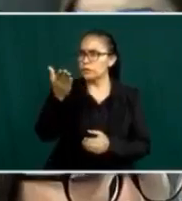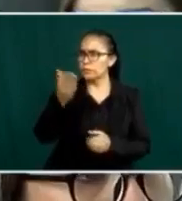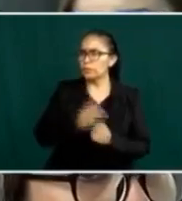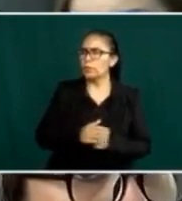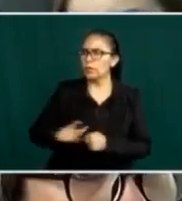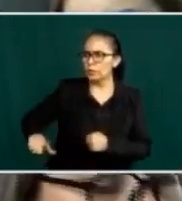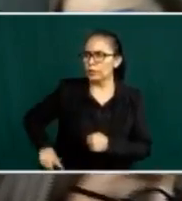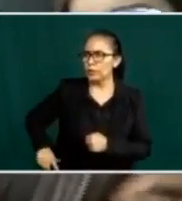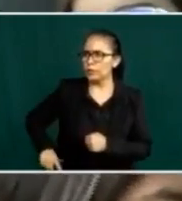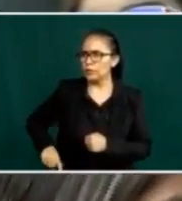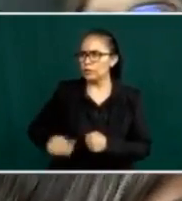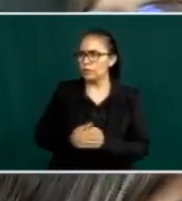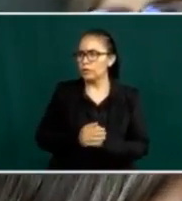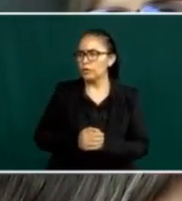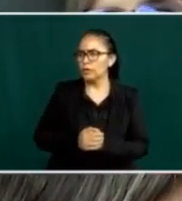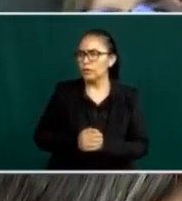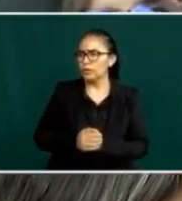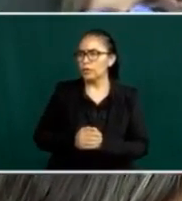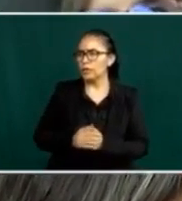You asked the governor